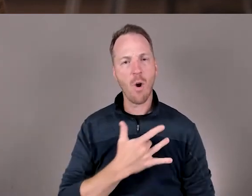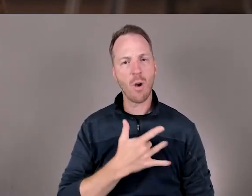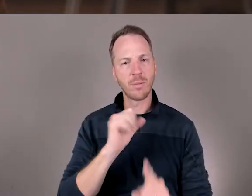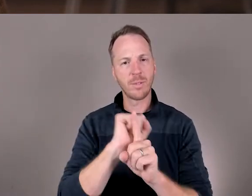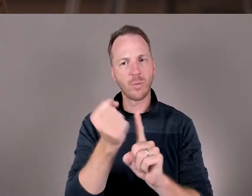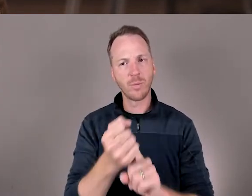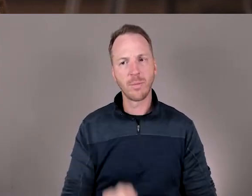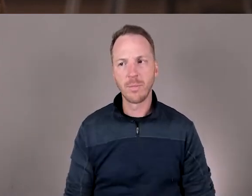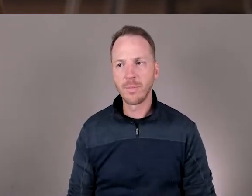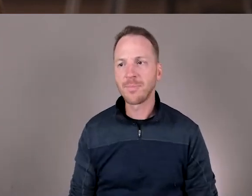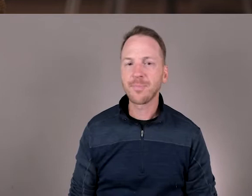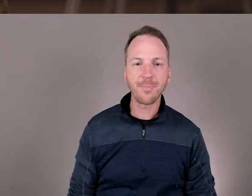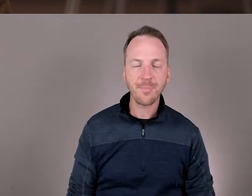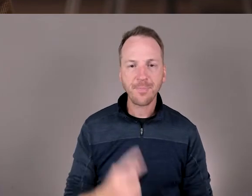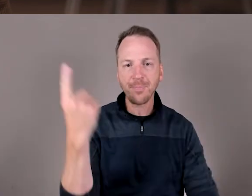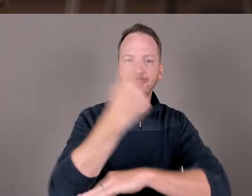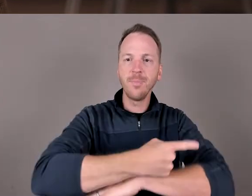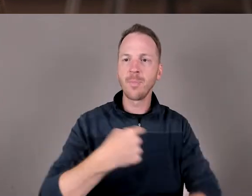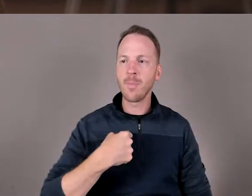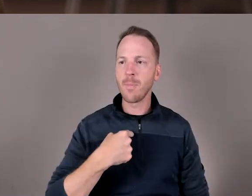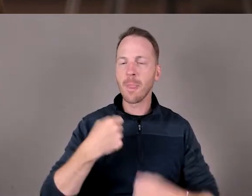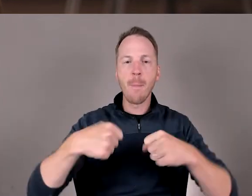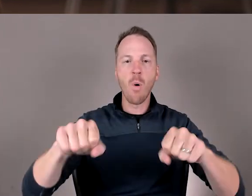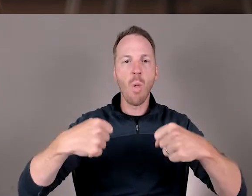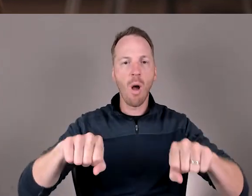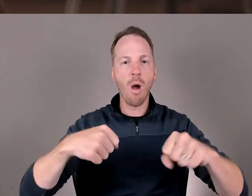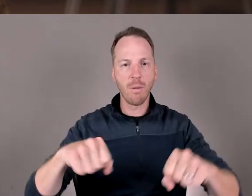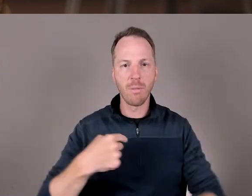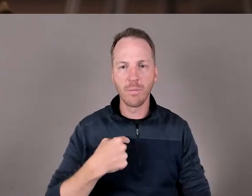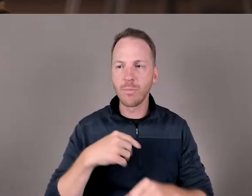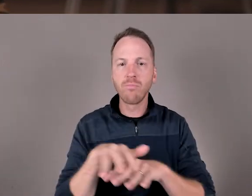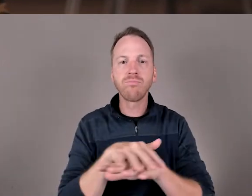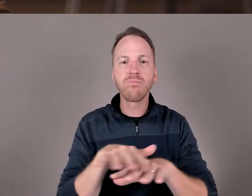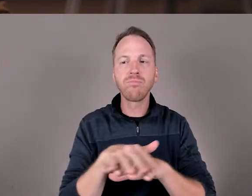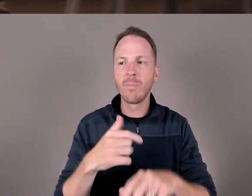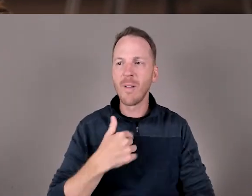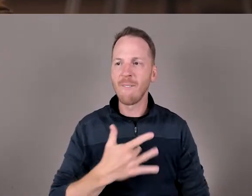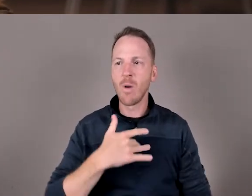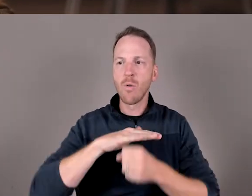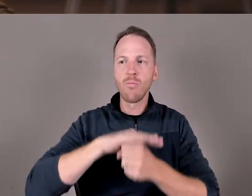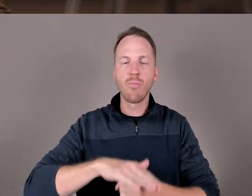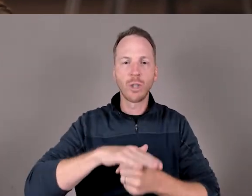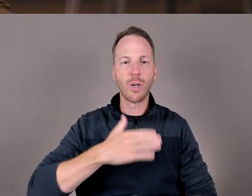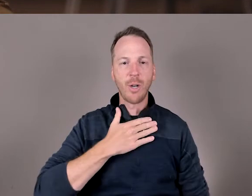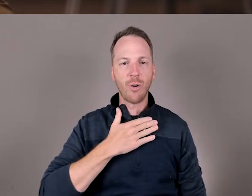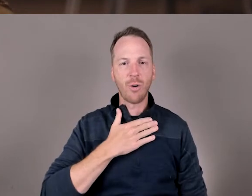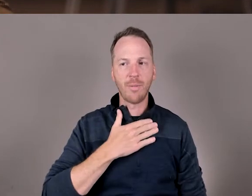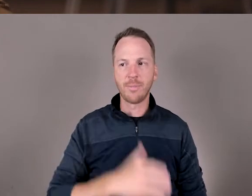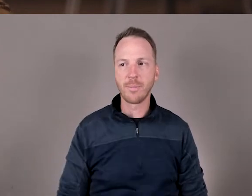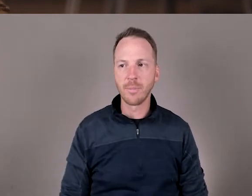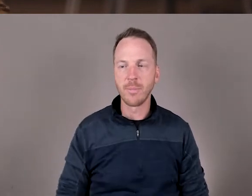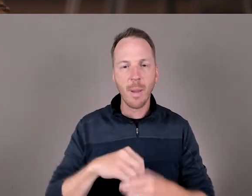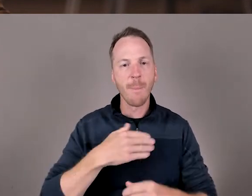situation. One day I was mowing the lawn, and I started to feel pressure here